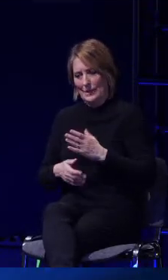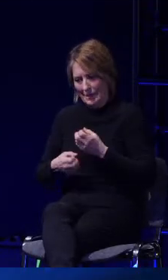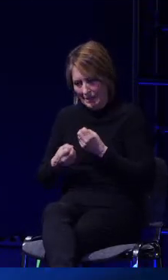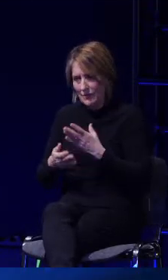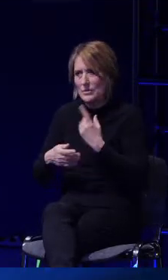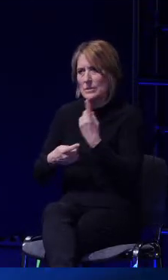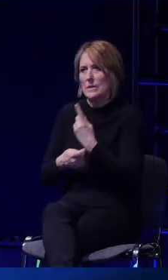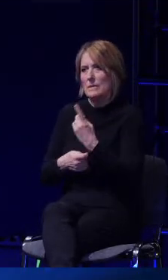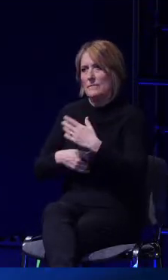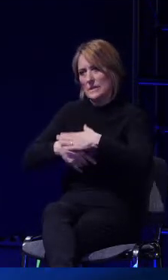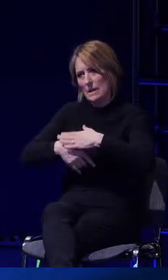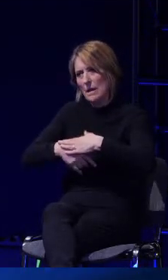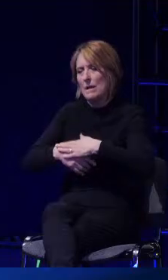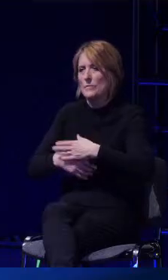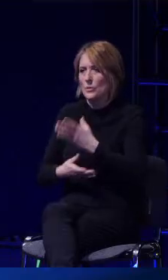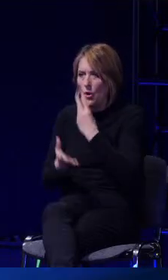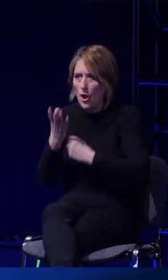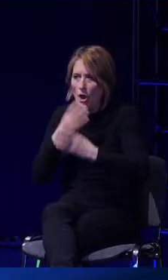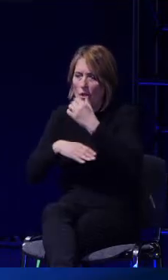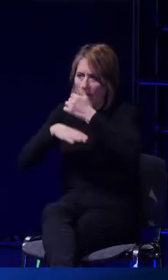the fundamentals of what's happening.